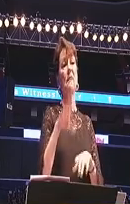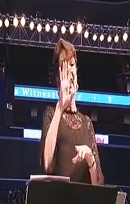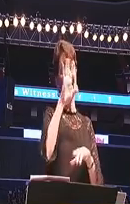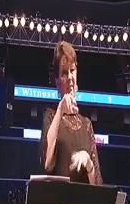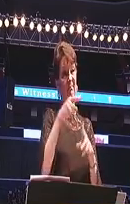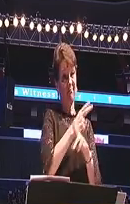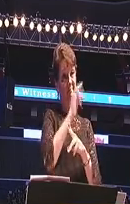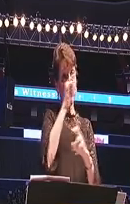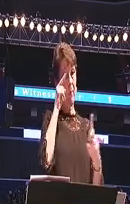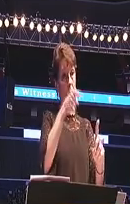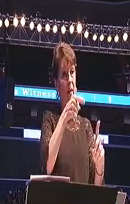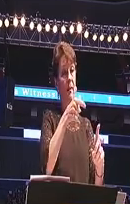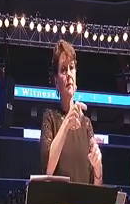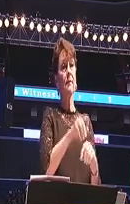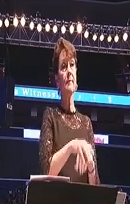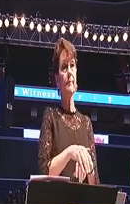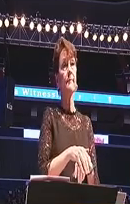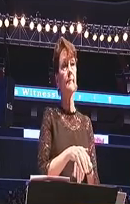to tell people,